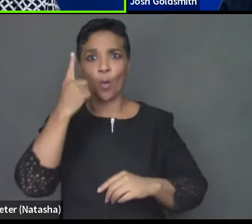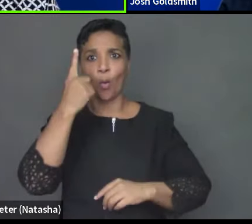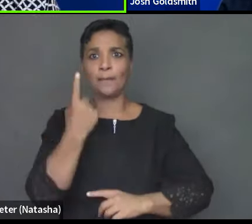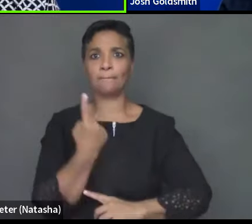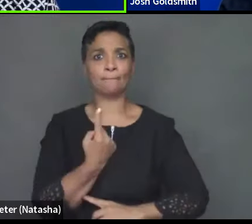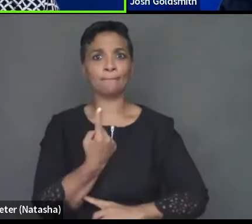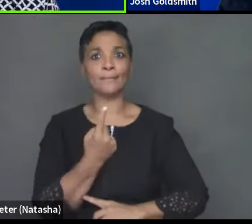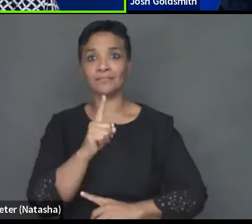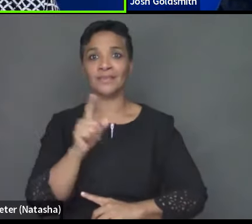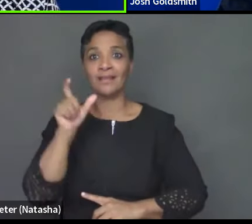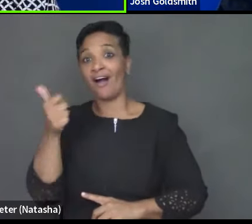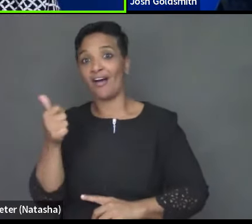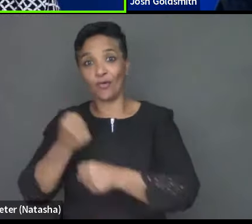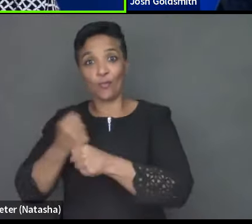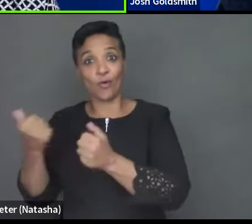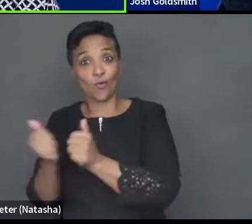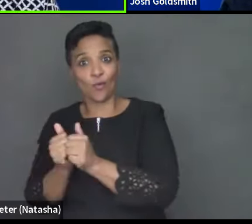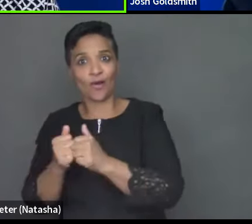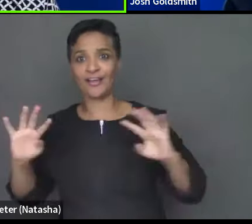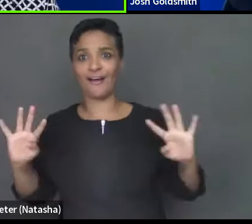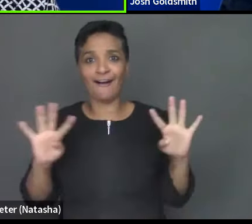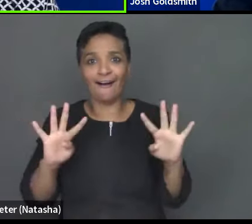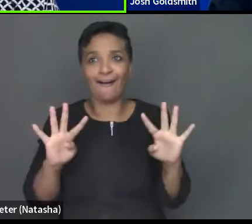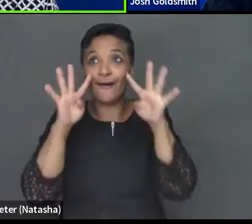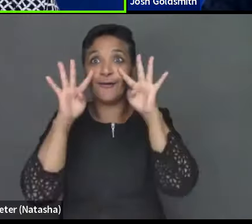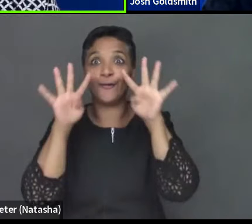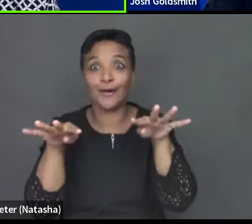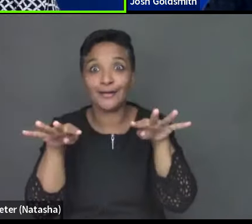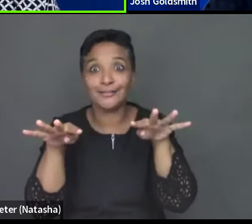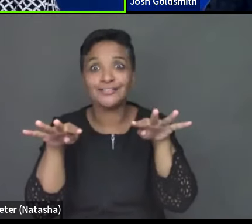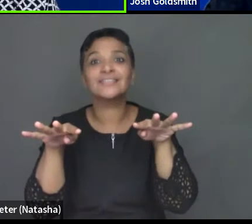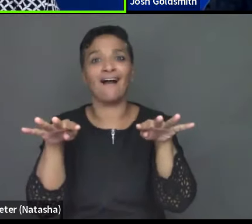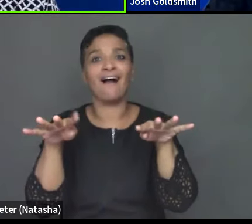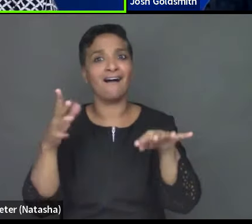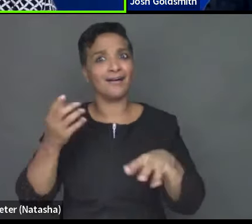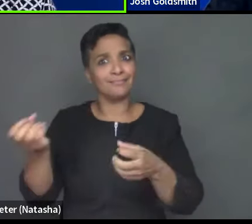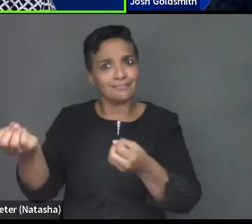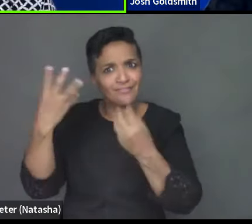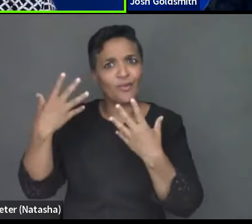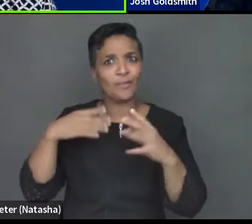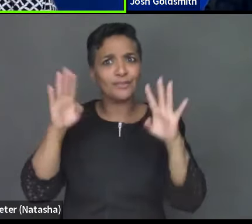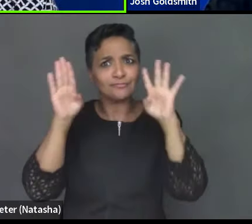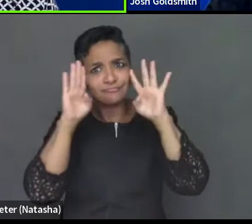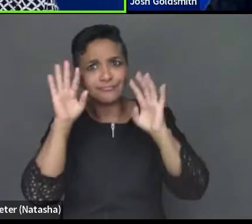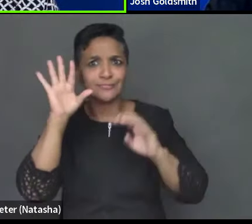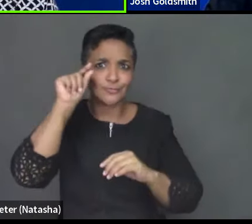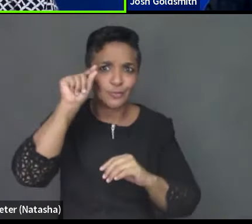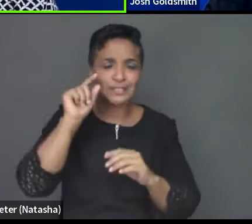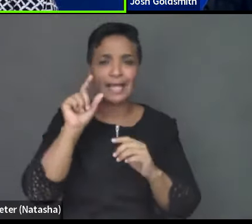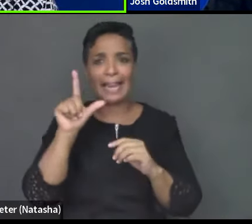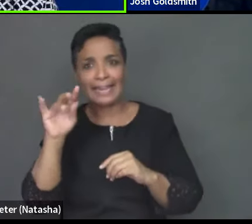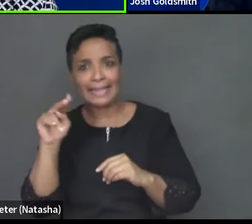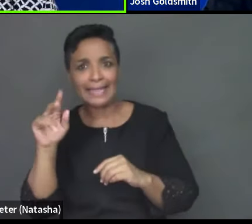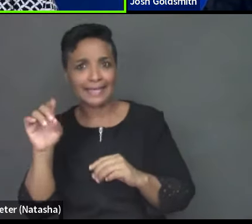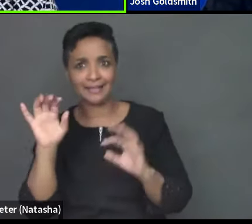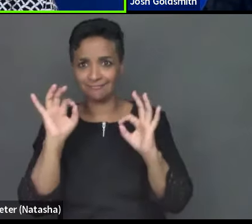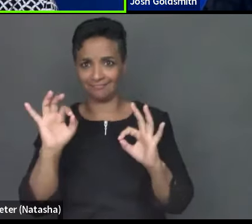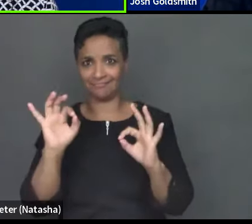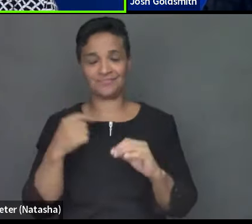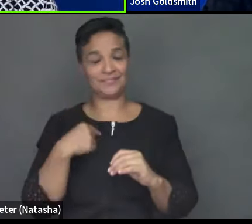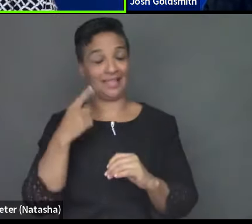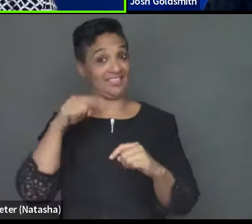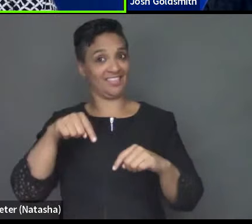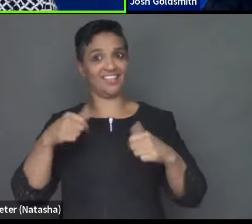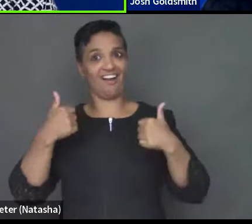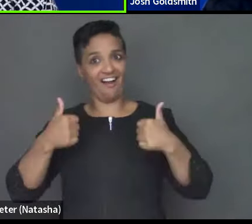a watch party, let us know on social media. We would love to hear all about it. And I think that would be a great way of